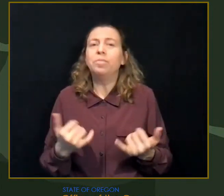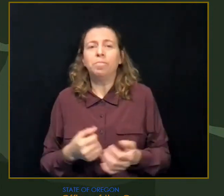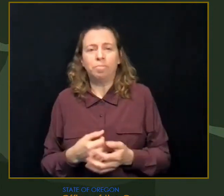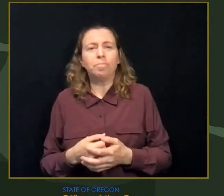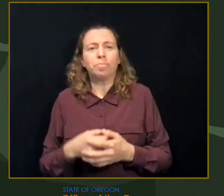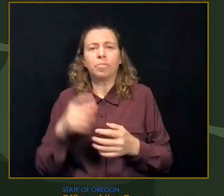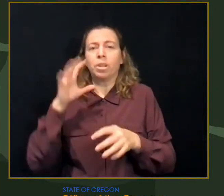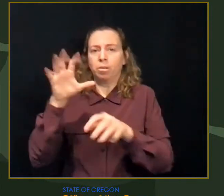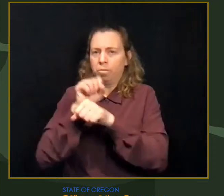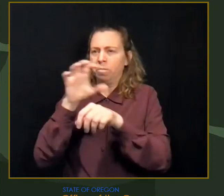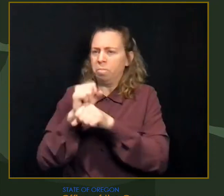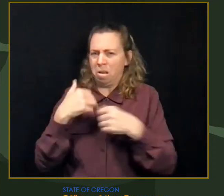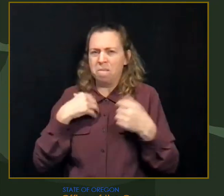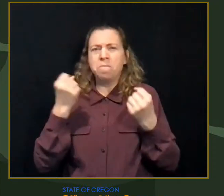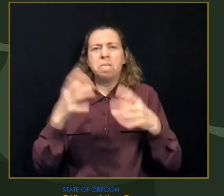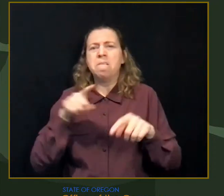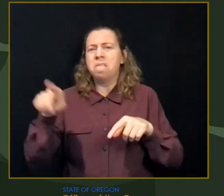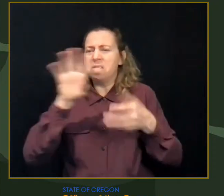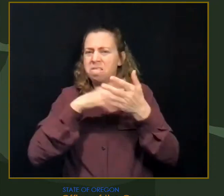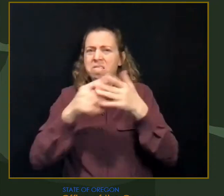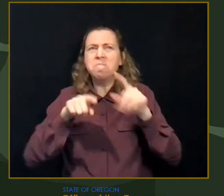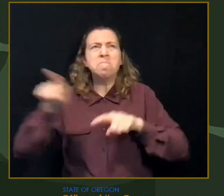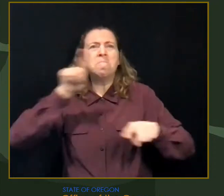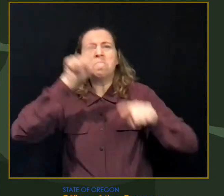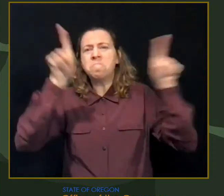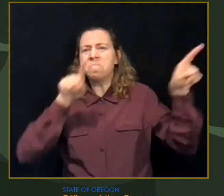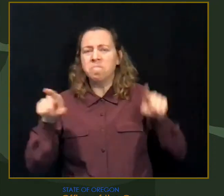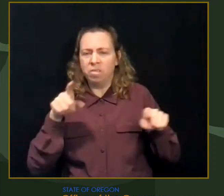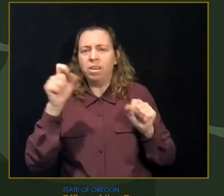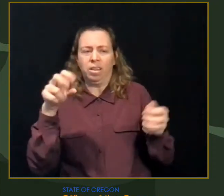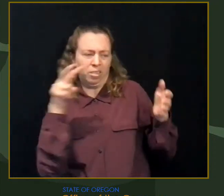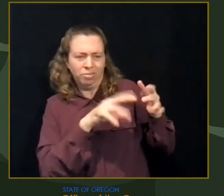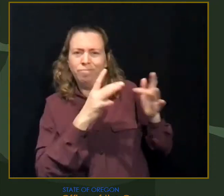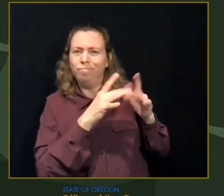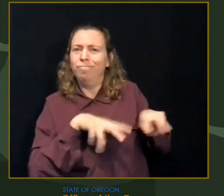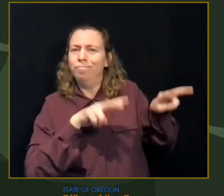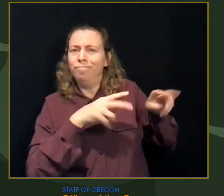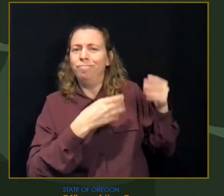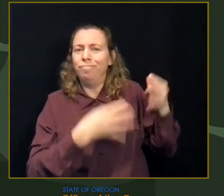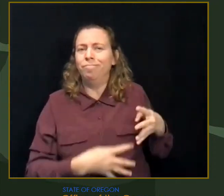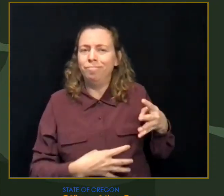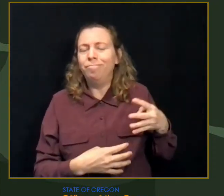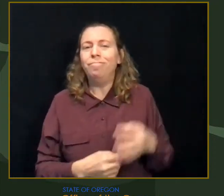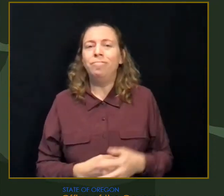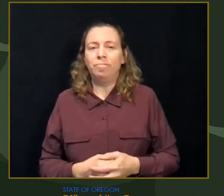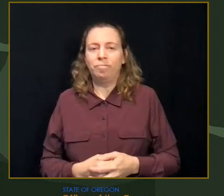now. And if you still have questions or concerns about the vaccines,